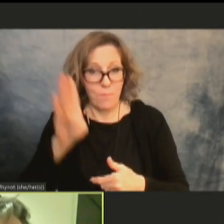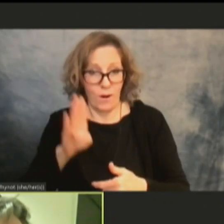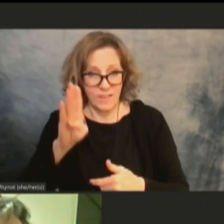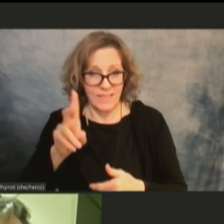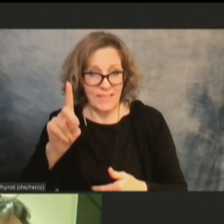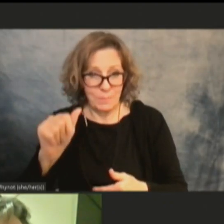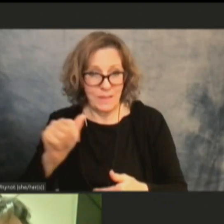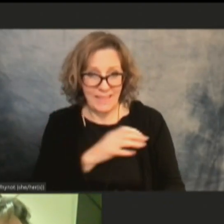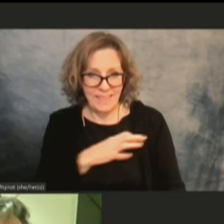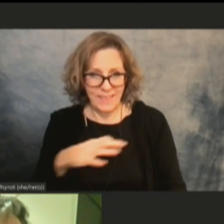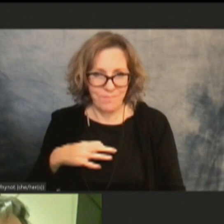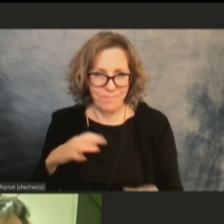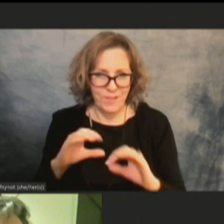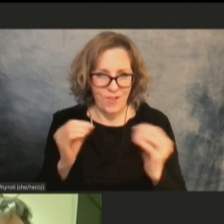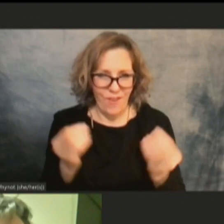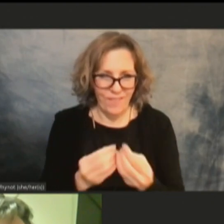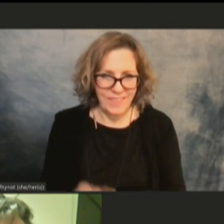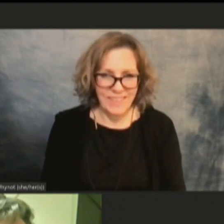Thank you,